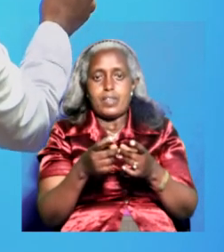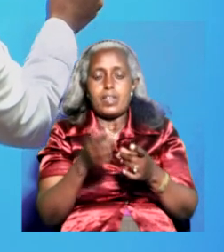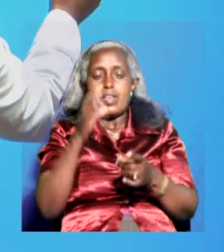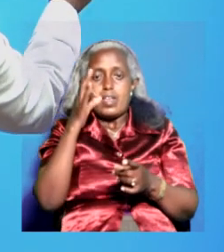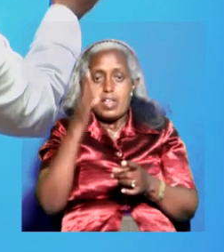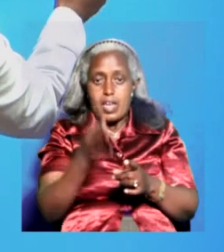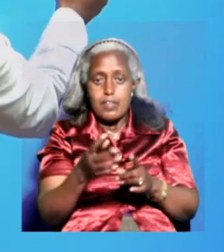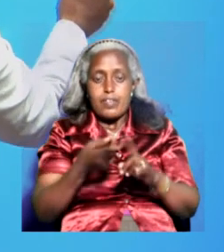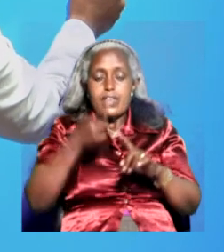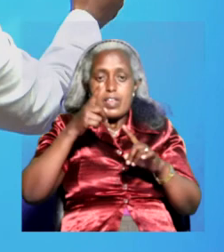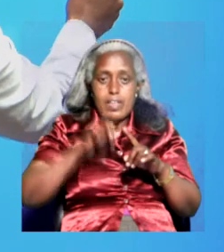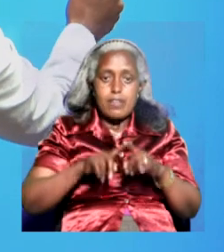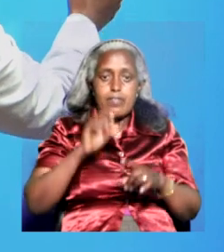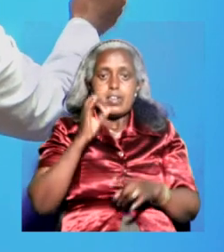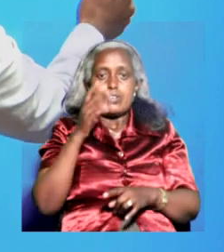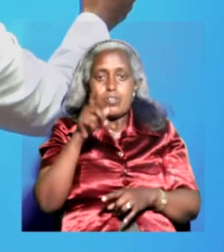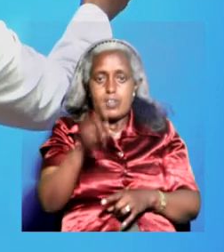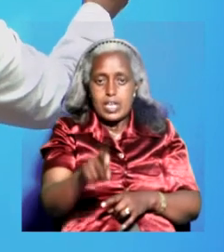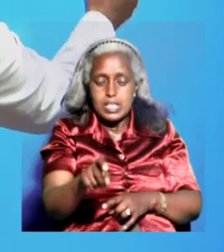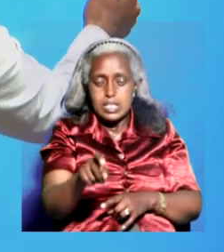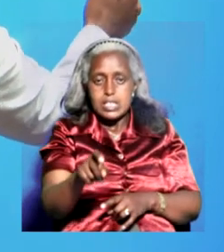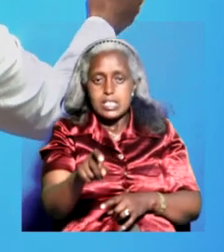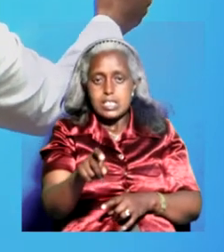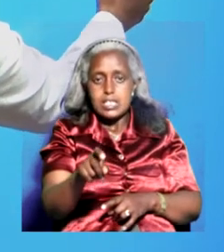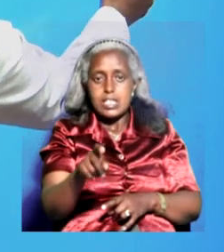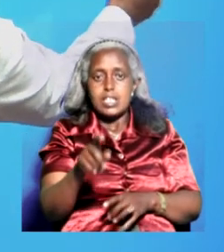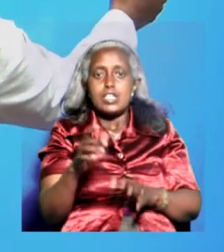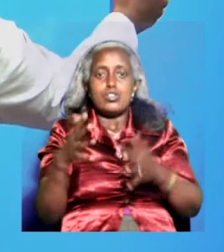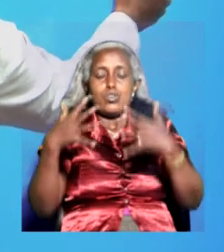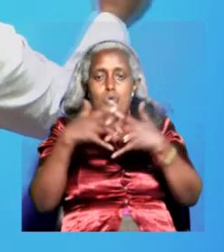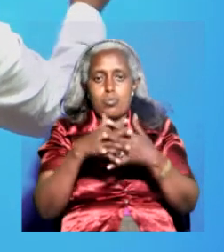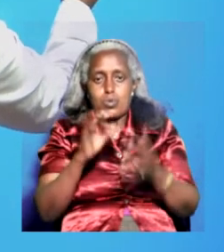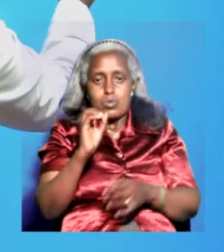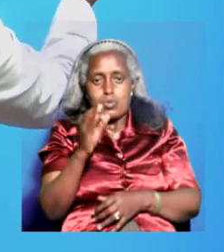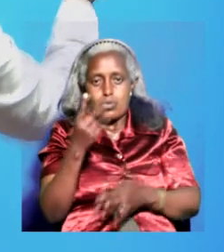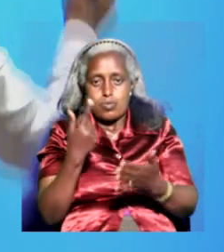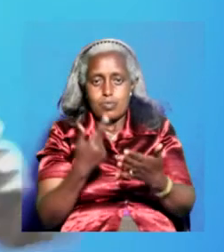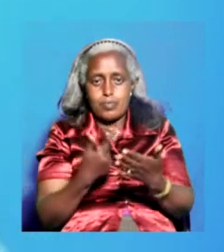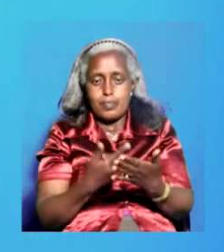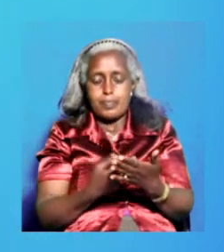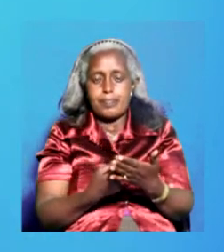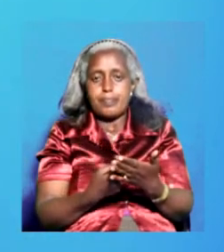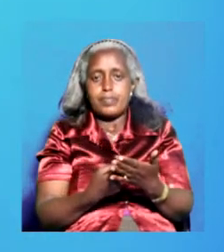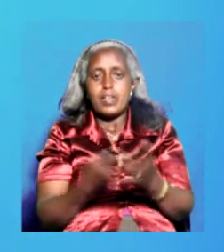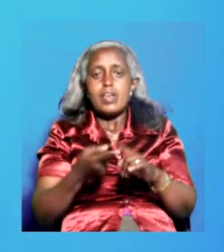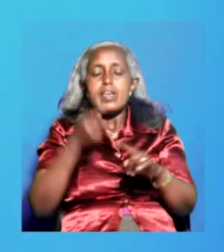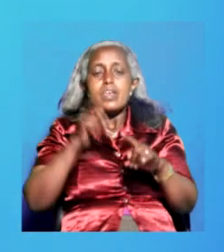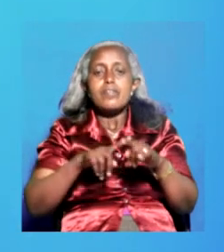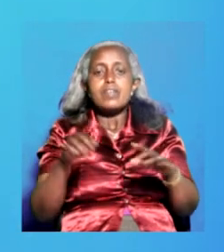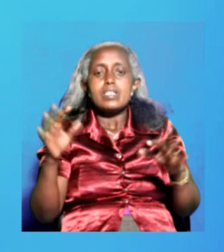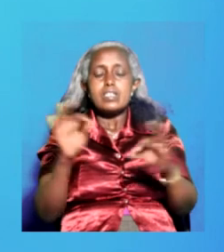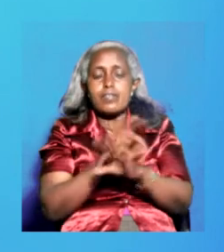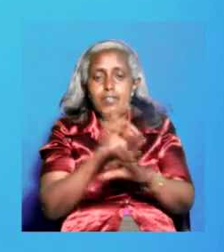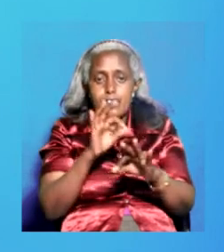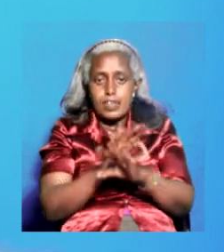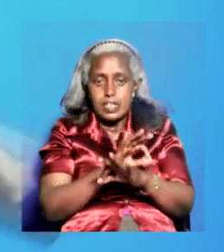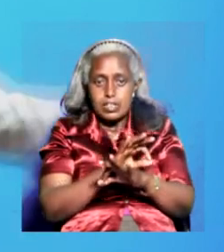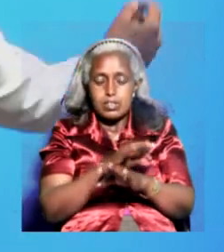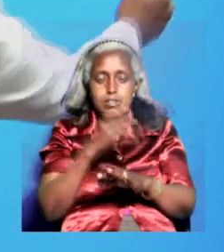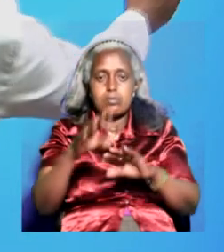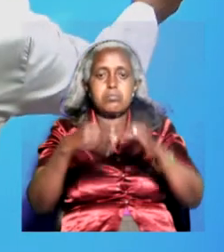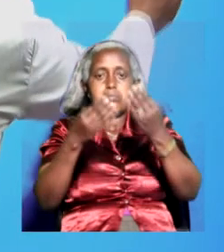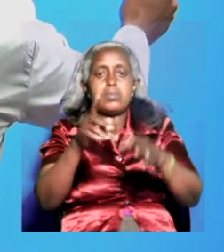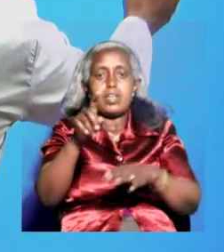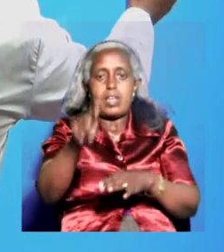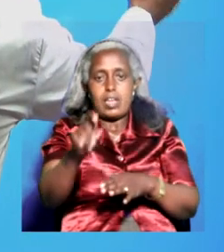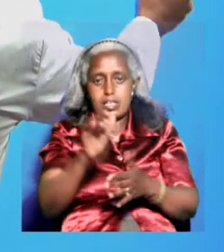f inverse of x, the composition of inverse function in the function always gives you